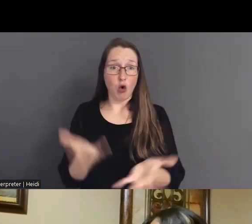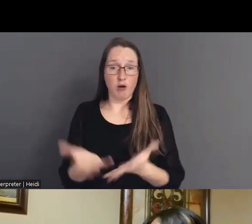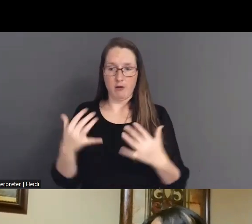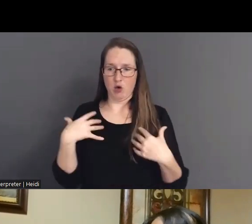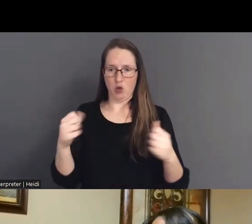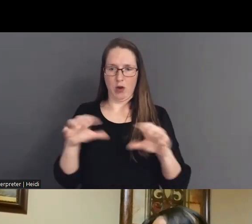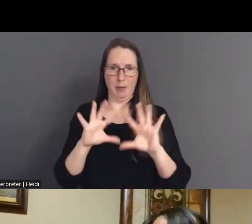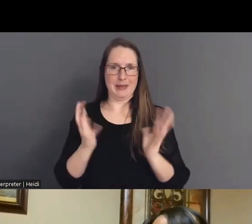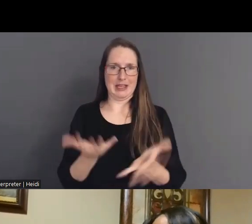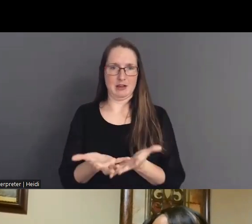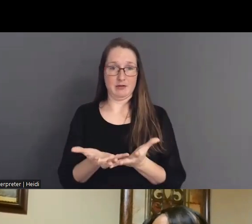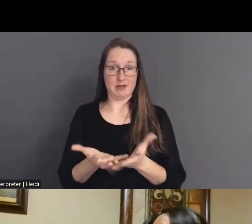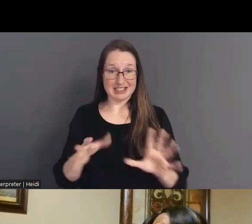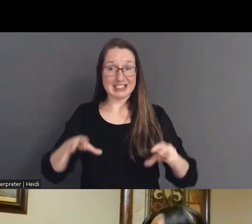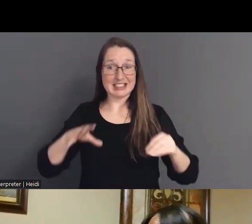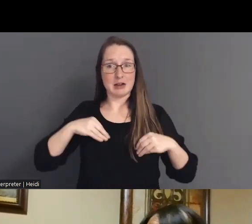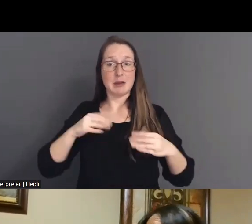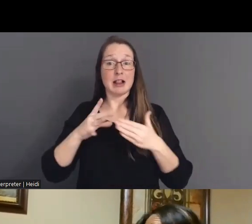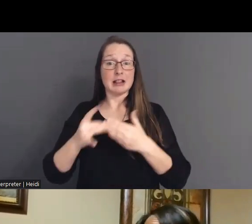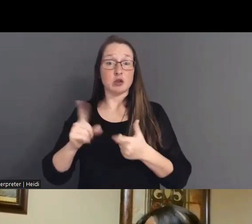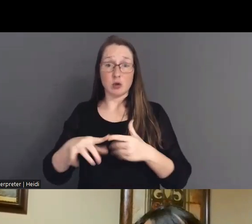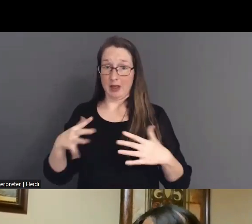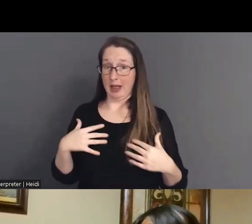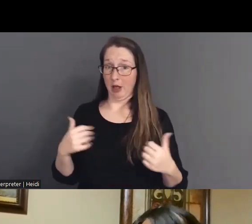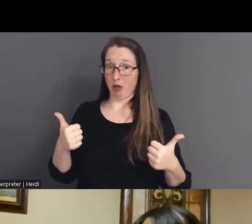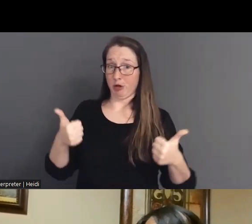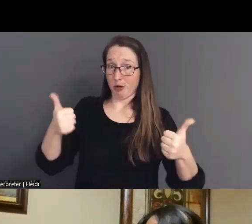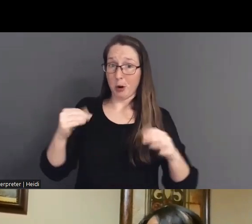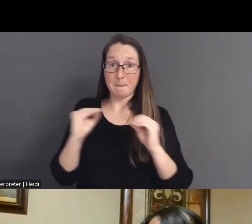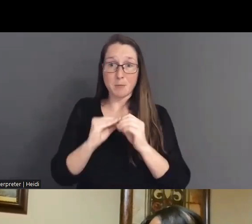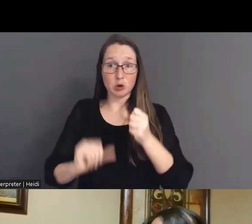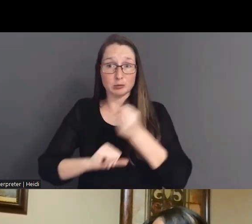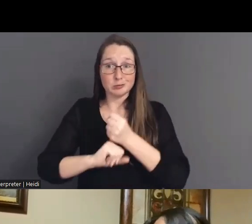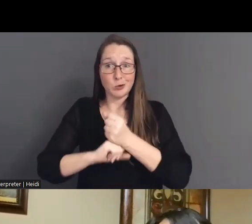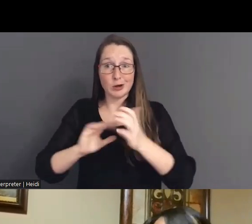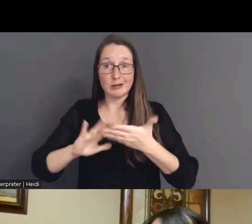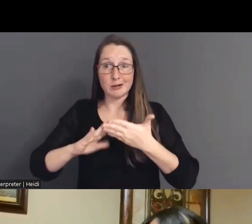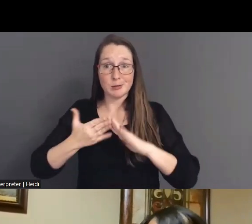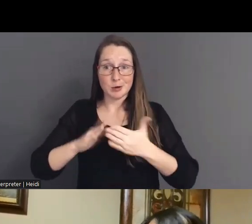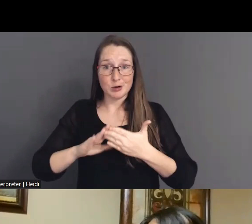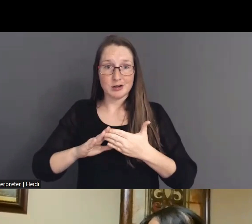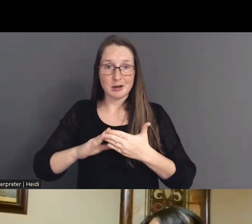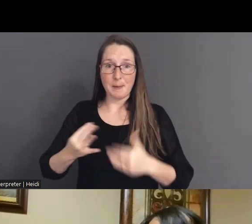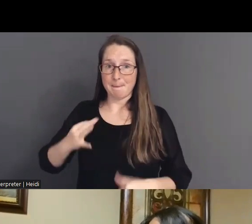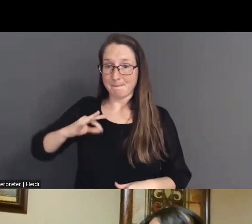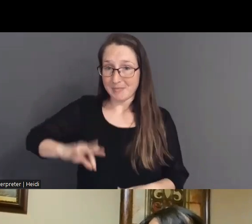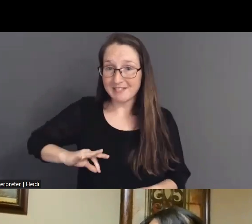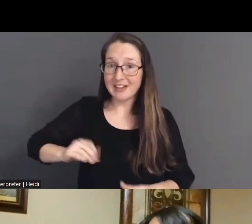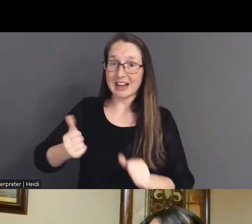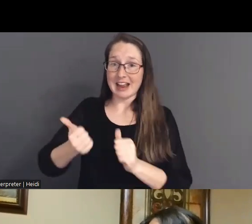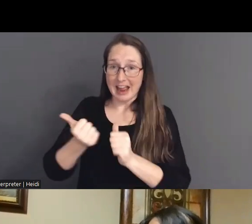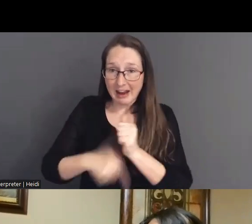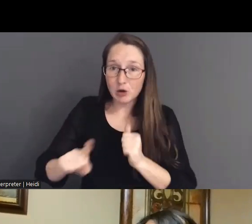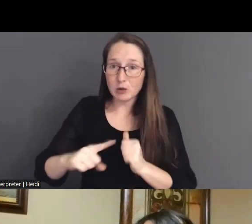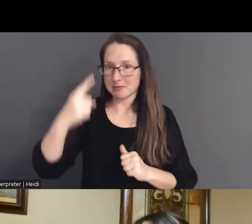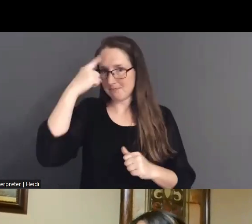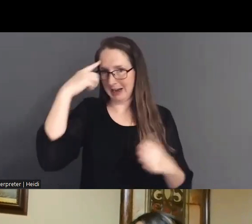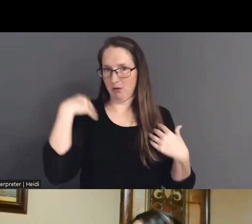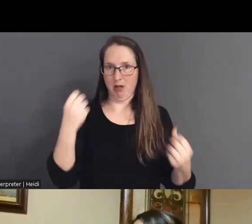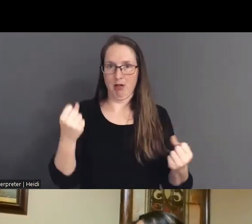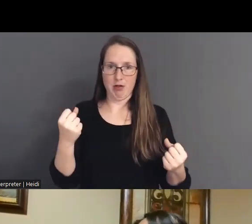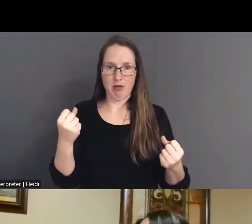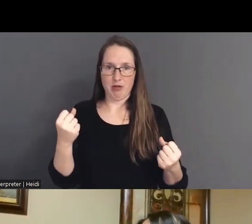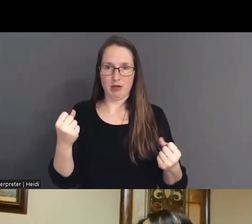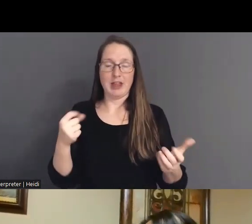well-being, acceptance leads to a healthier, more supportive community, benefiting everyone's mental health.